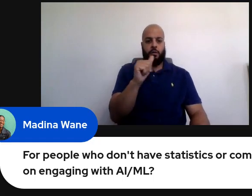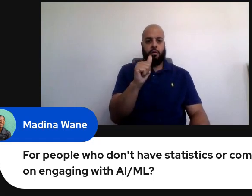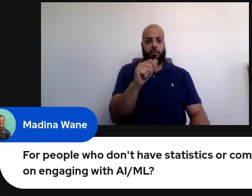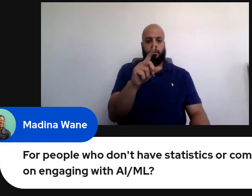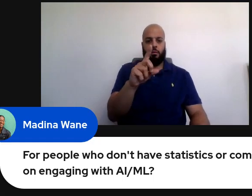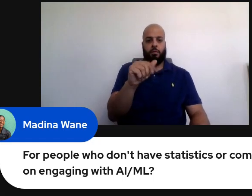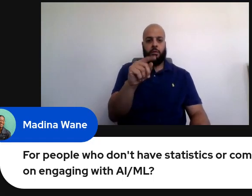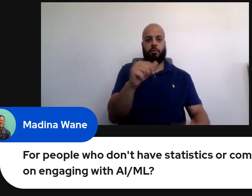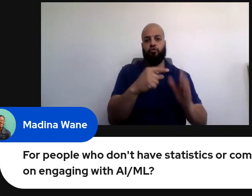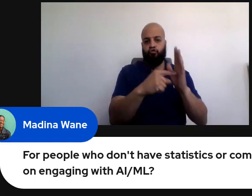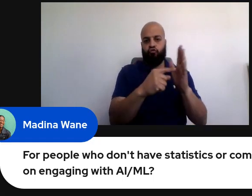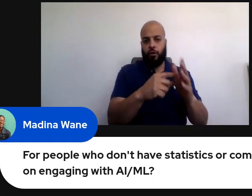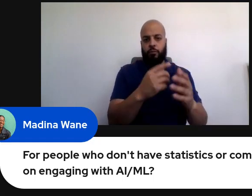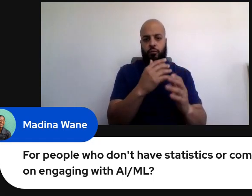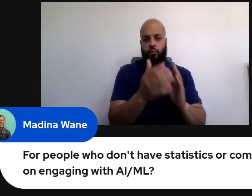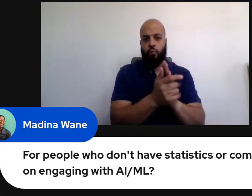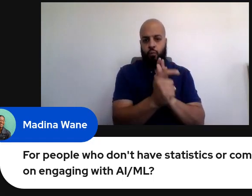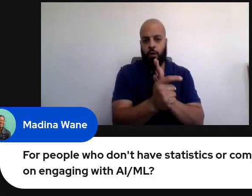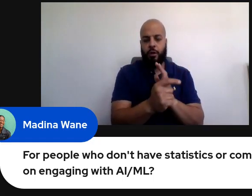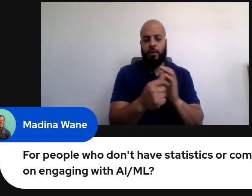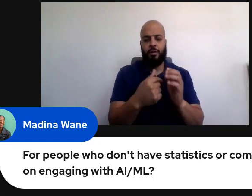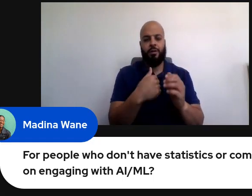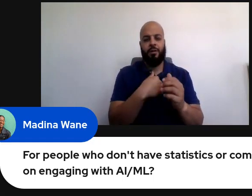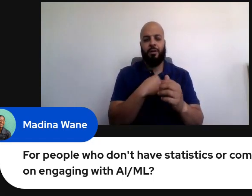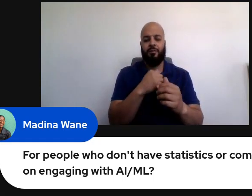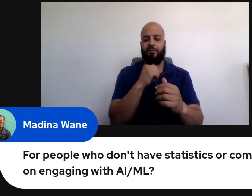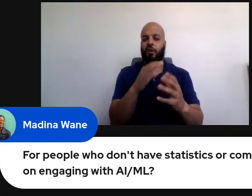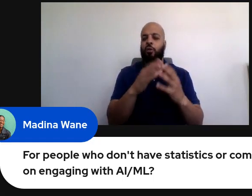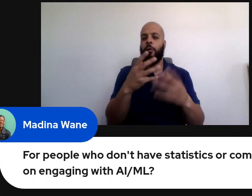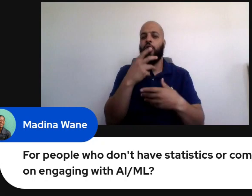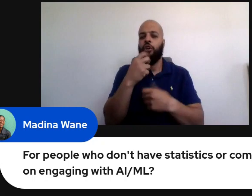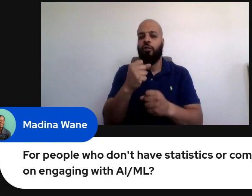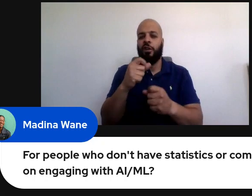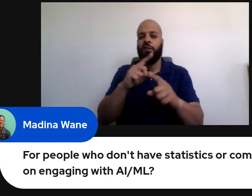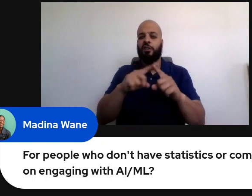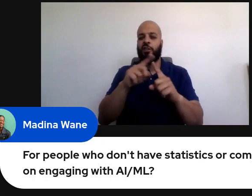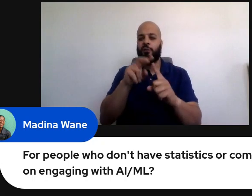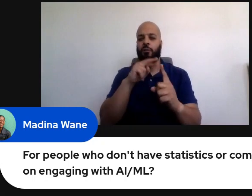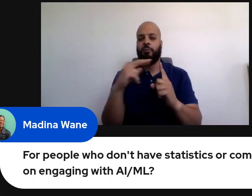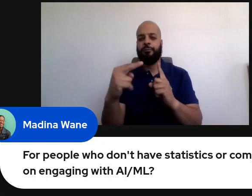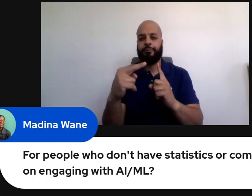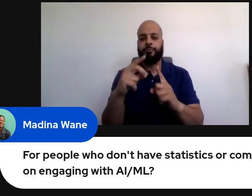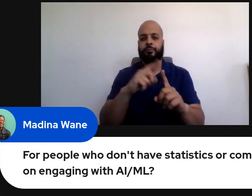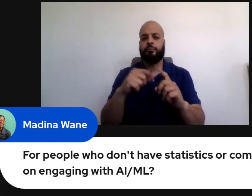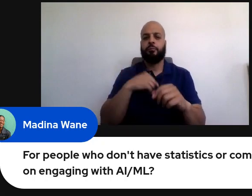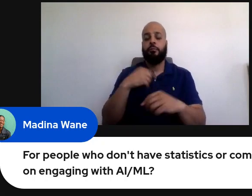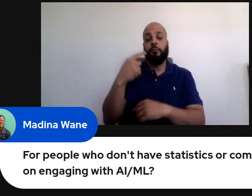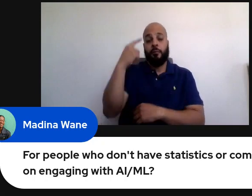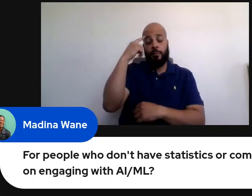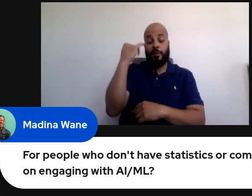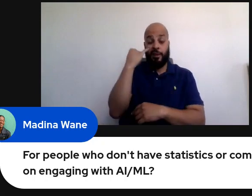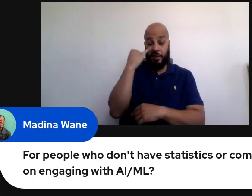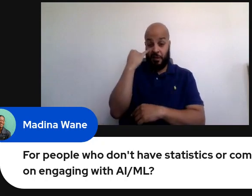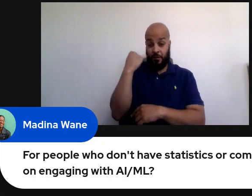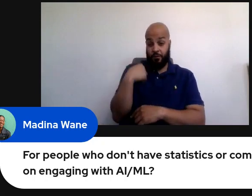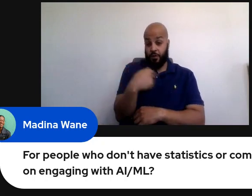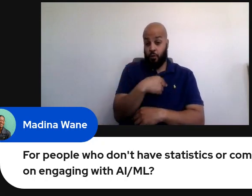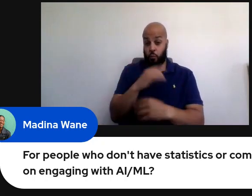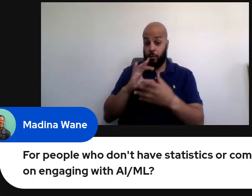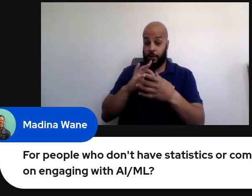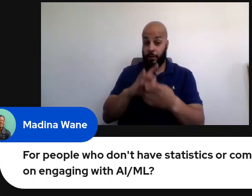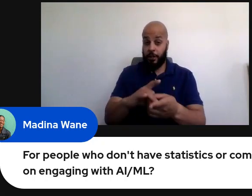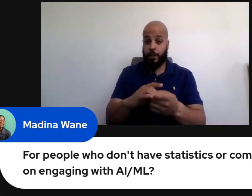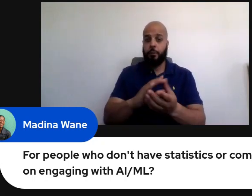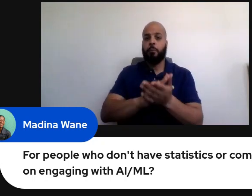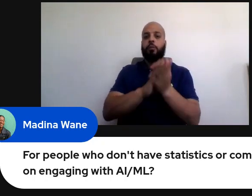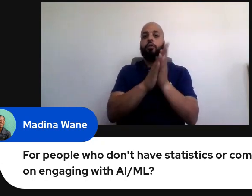problem. There's a lot of mistrust in different aspects. But I think also if we engage in being more